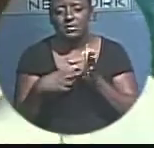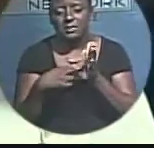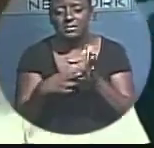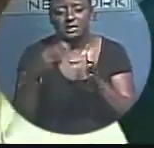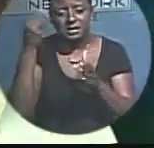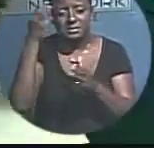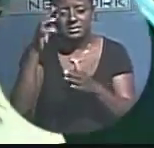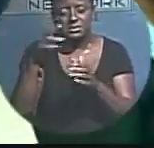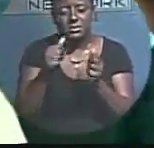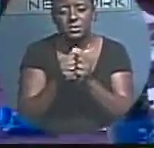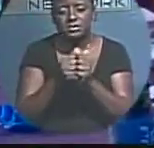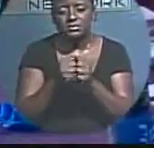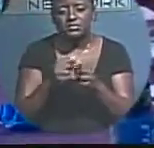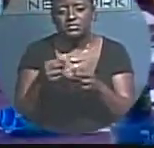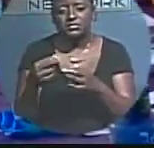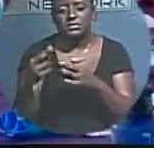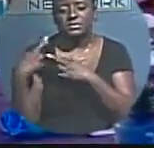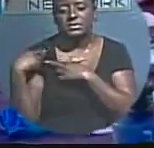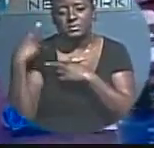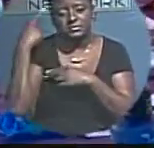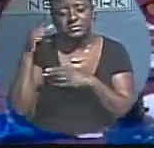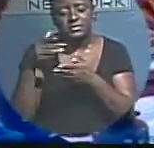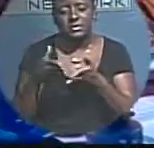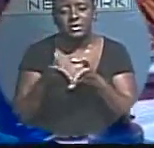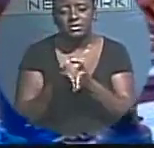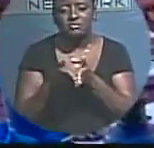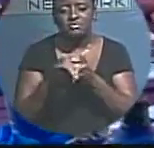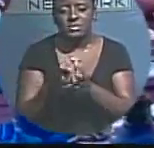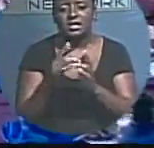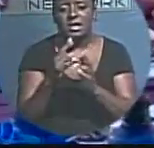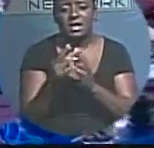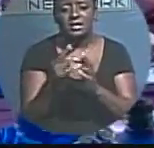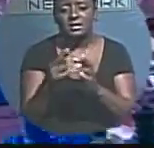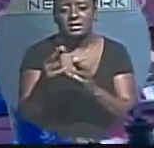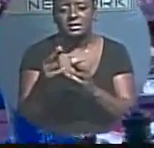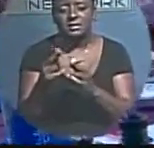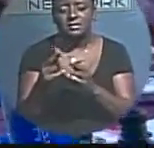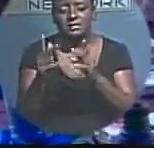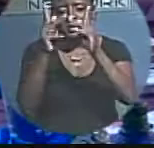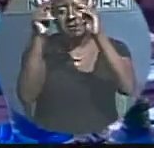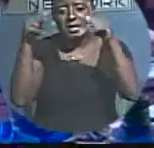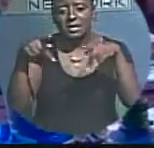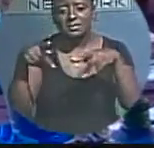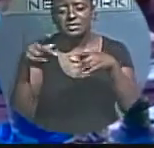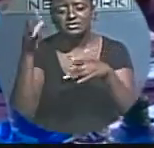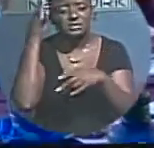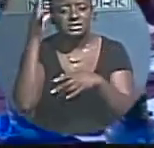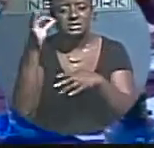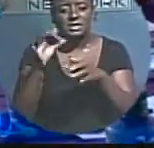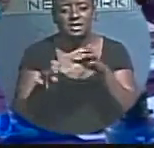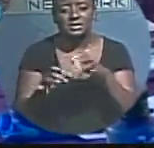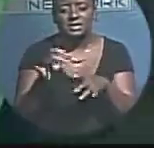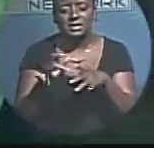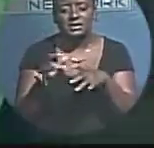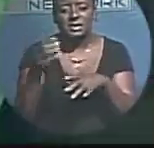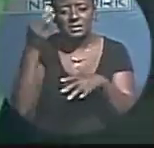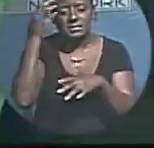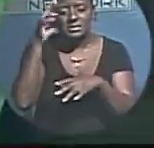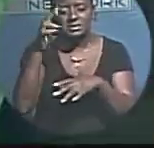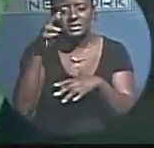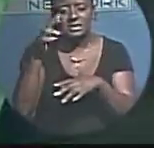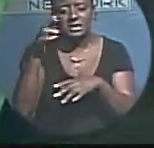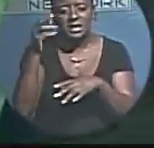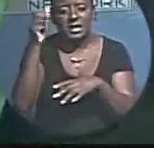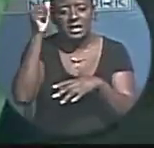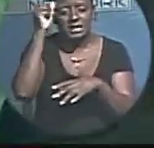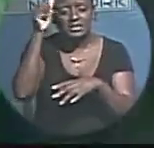with responsibility for regattas in the country was Parliamentary Secretary and Member of Parliament for Exuma, Mr. Anthony Morse. I'm sure the people